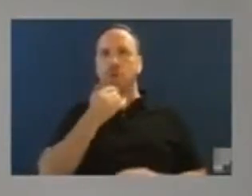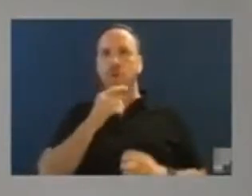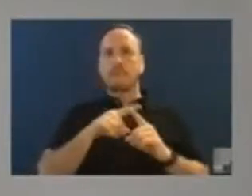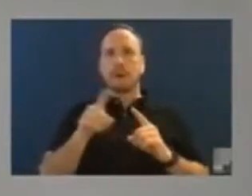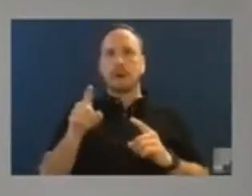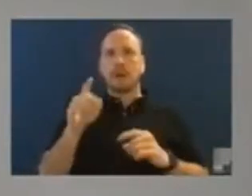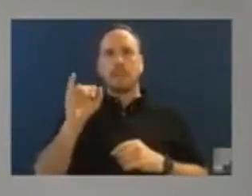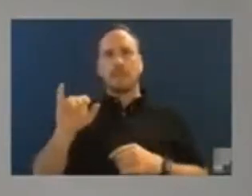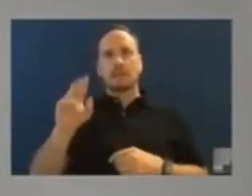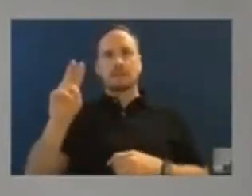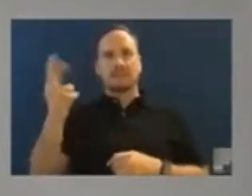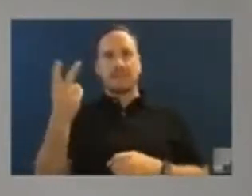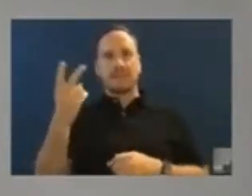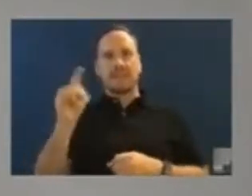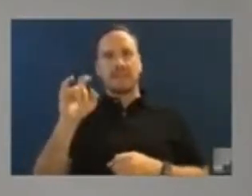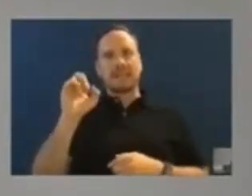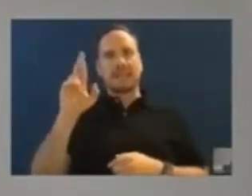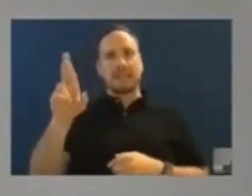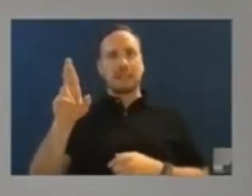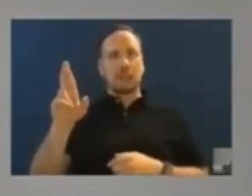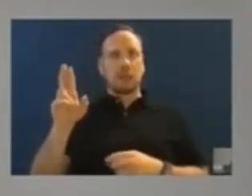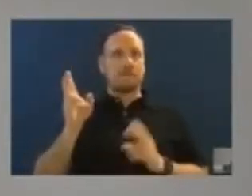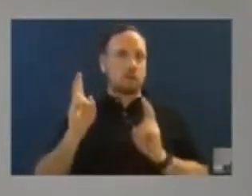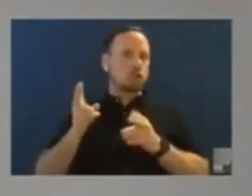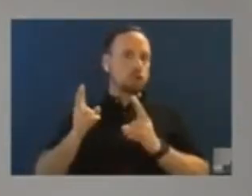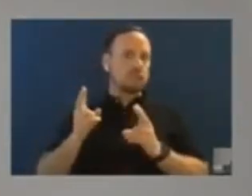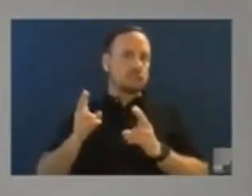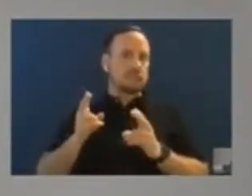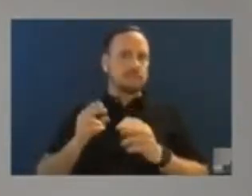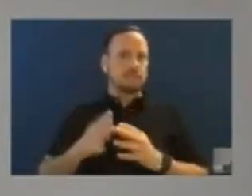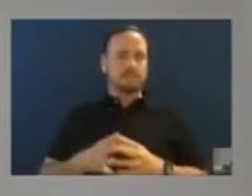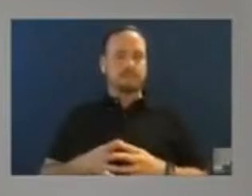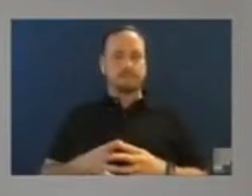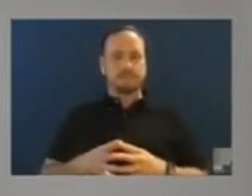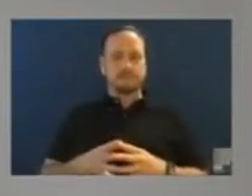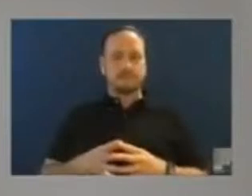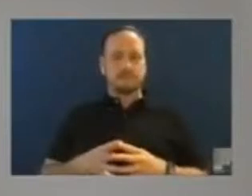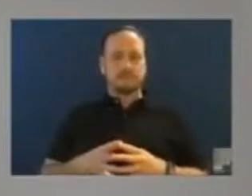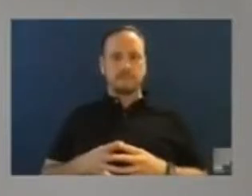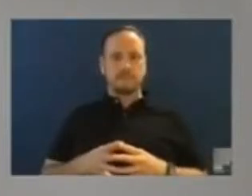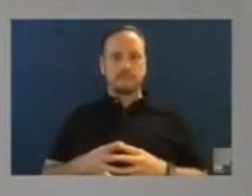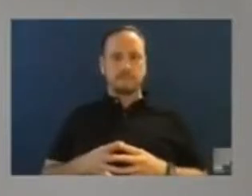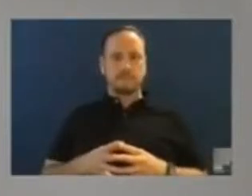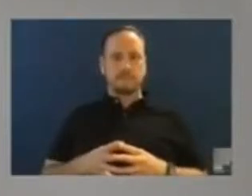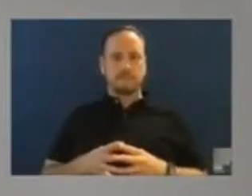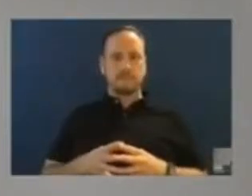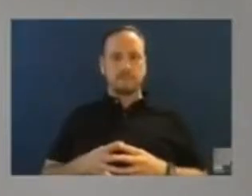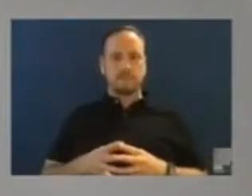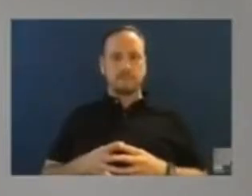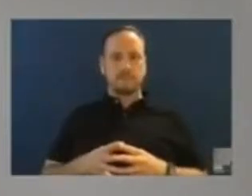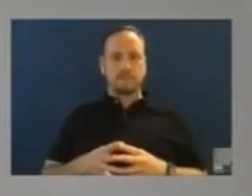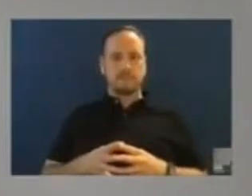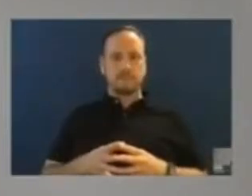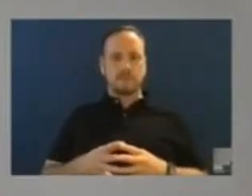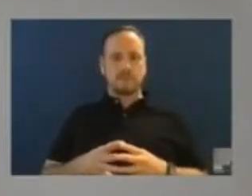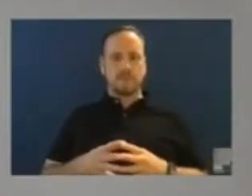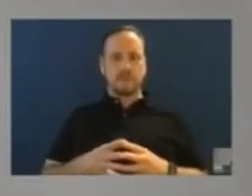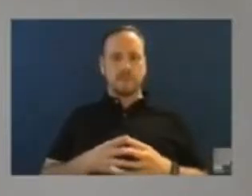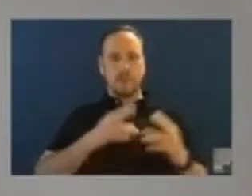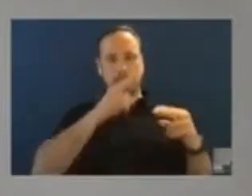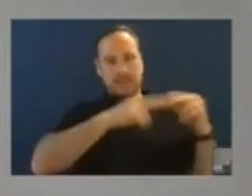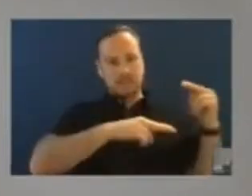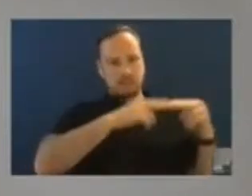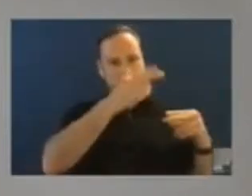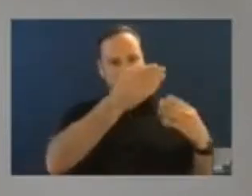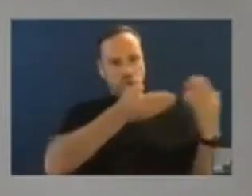tier of urgency. So what we have in the operations side of the house and the building services side of the house, anything that